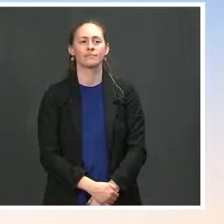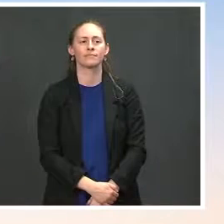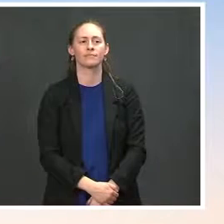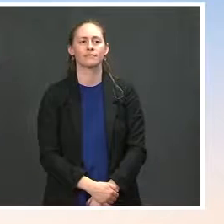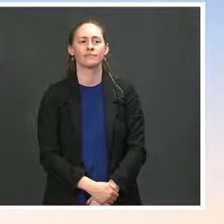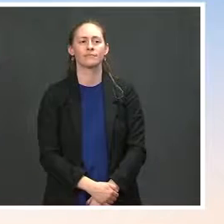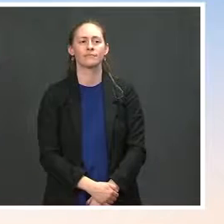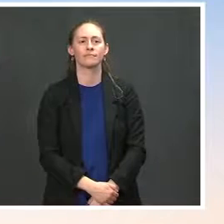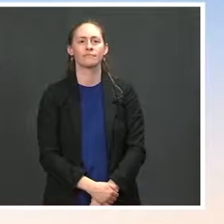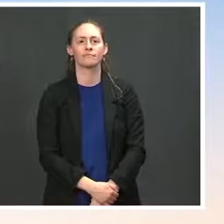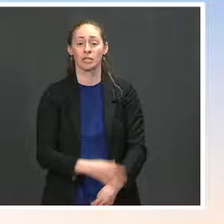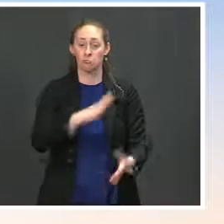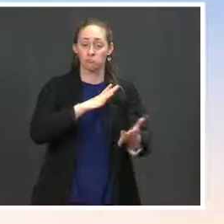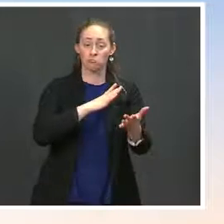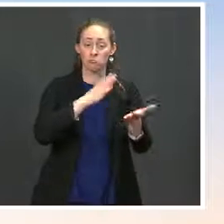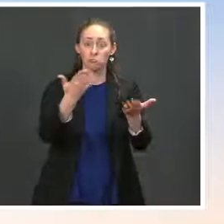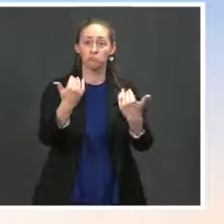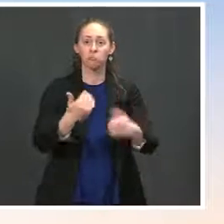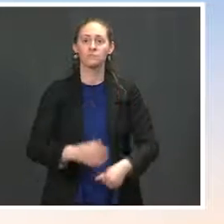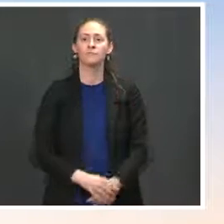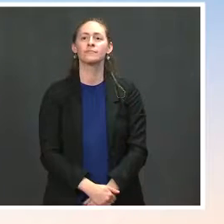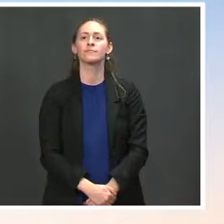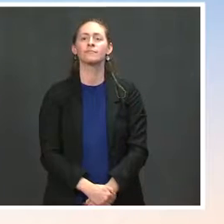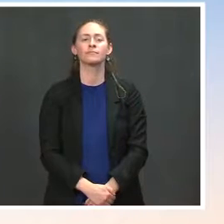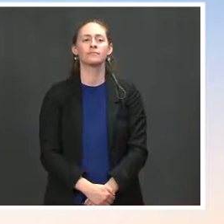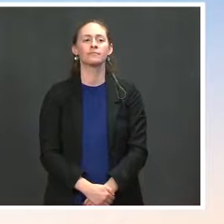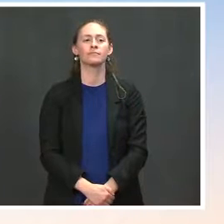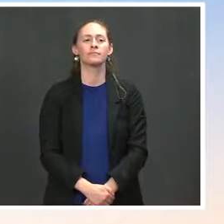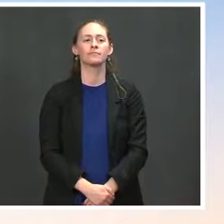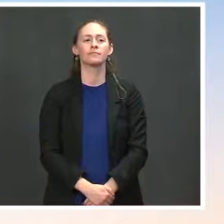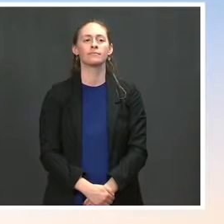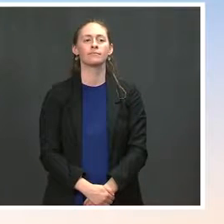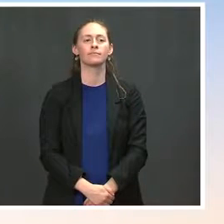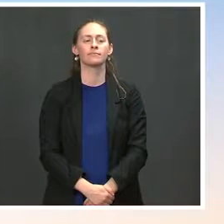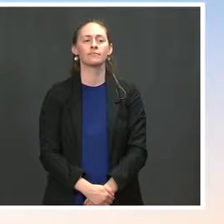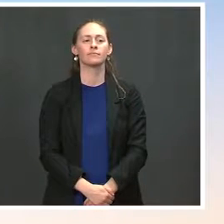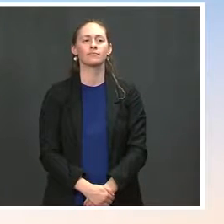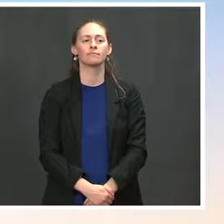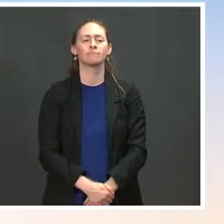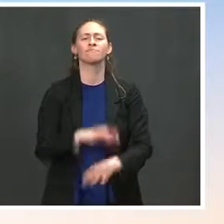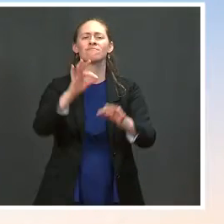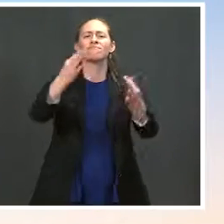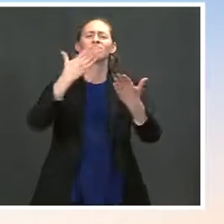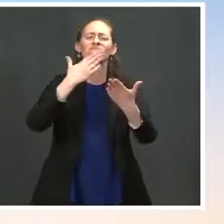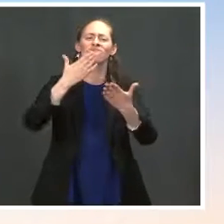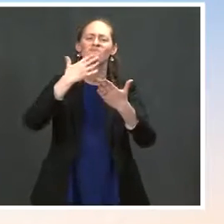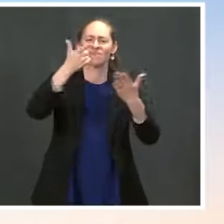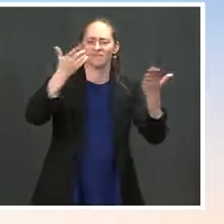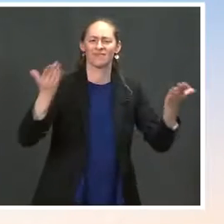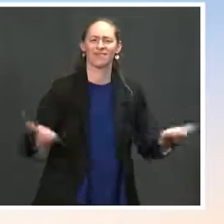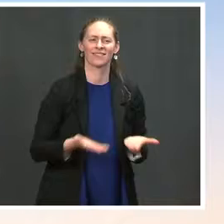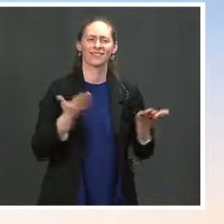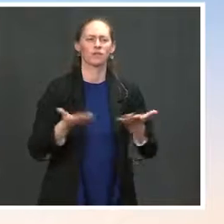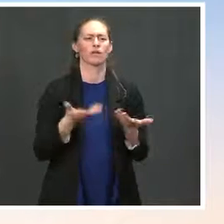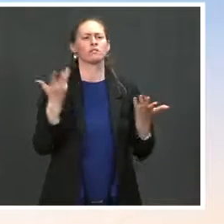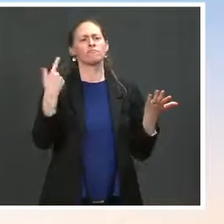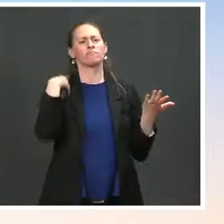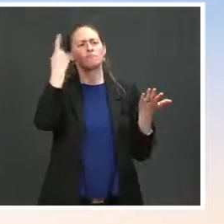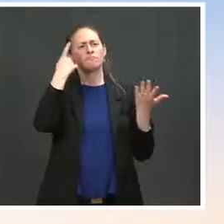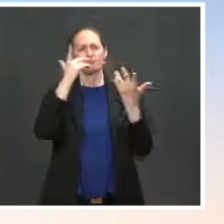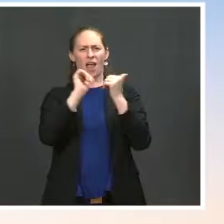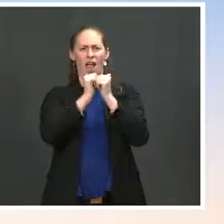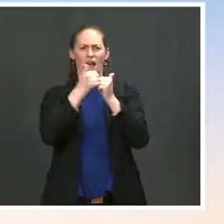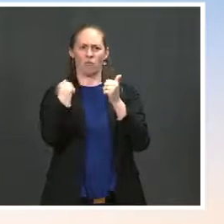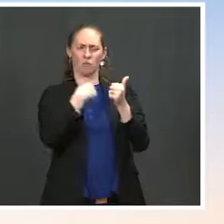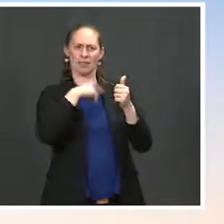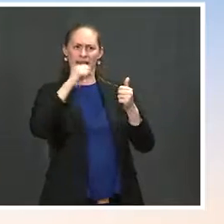ahead, Peter. Secretary Kerry, thanks so much. So pledges obviously are important and they are great, but how do we realistically get there without turning the economy